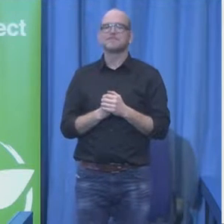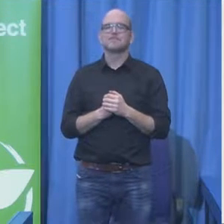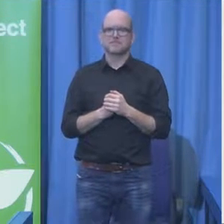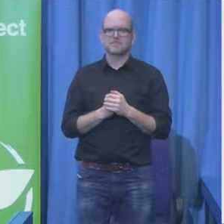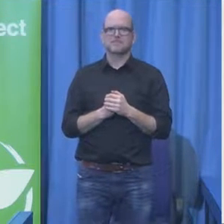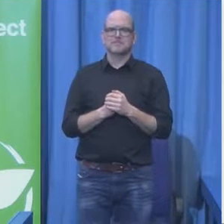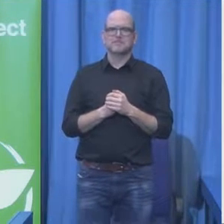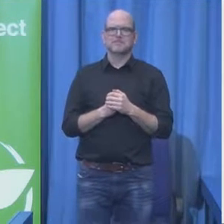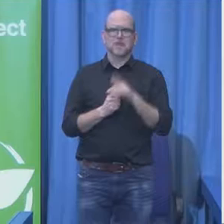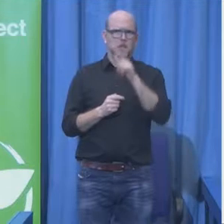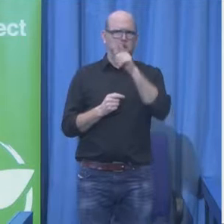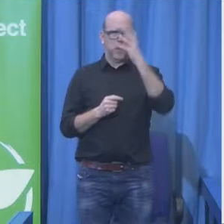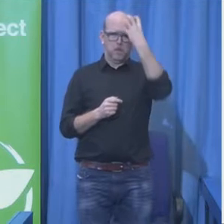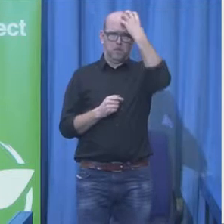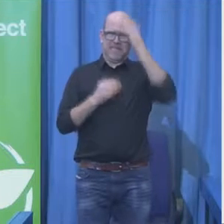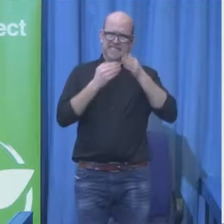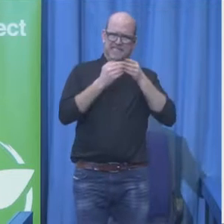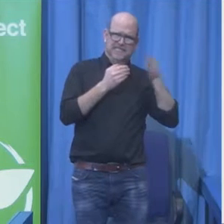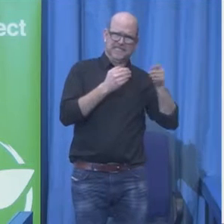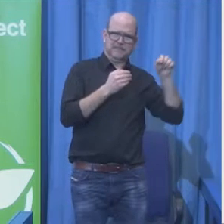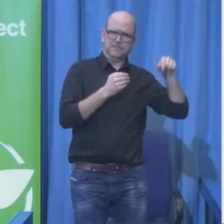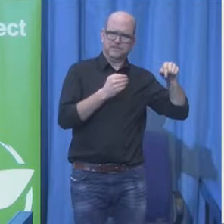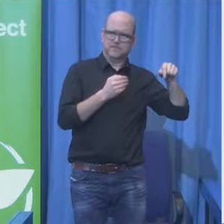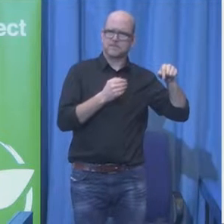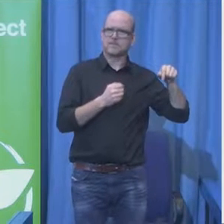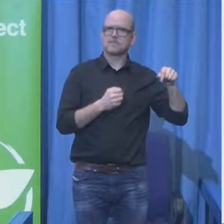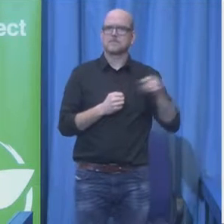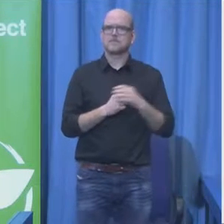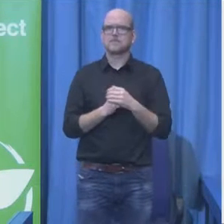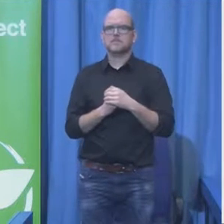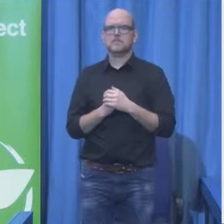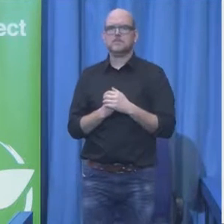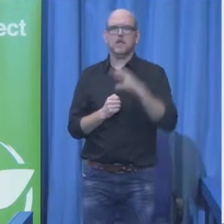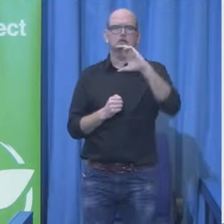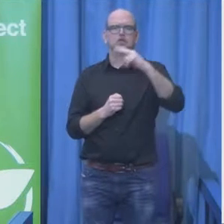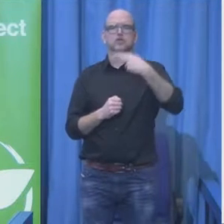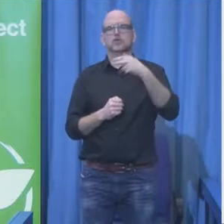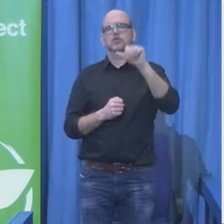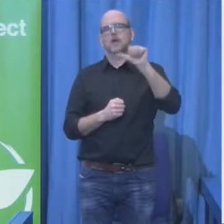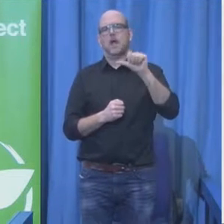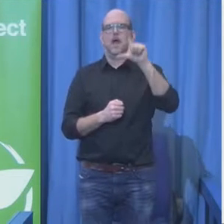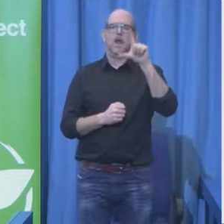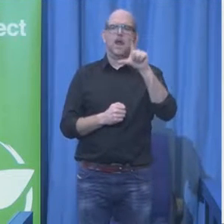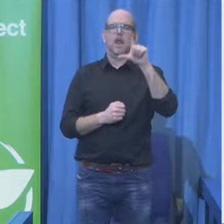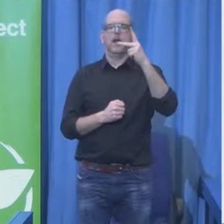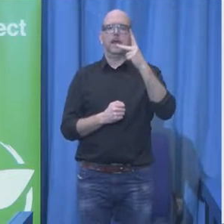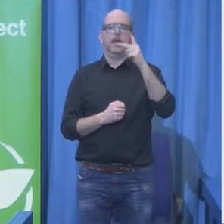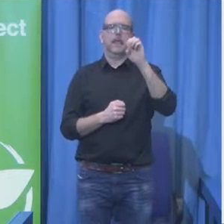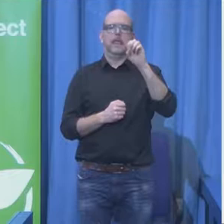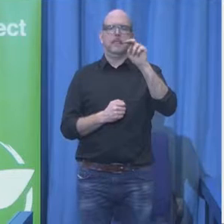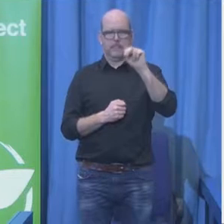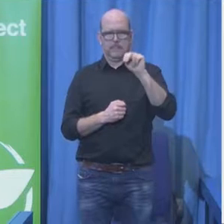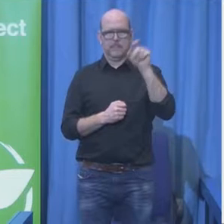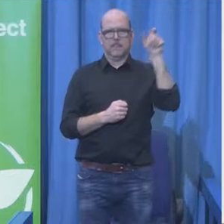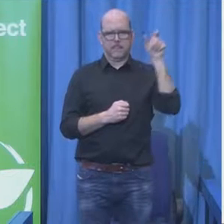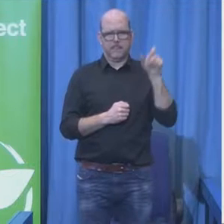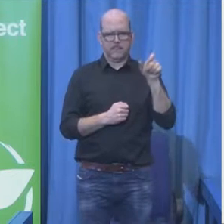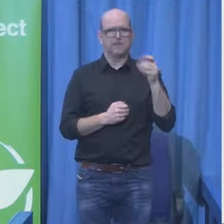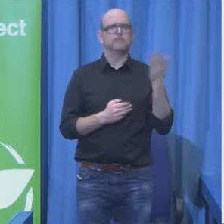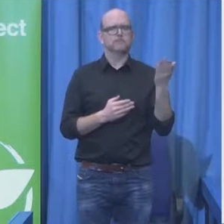to the Jordanian prince, Mr. Shuaib CHALKLEN, founder and chairperson of the African Disability Forum.